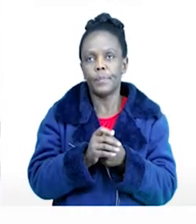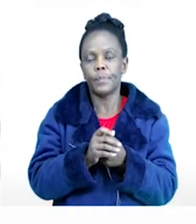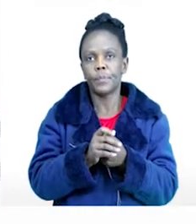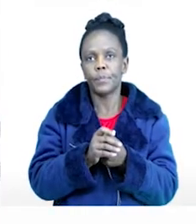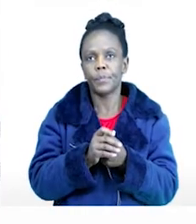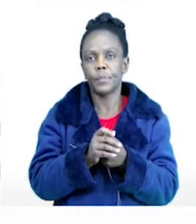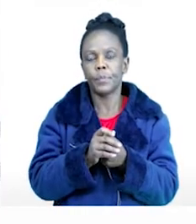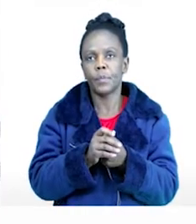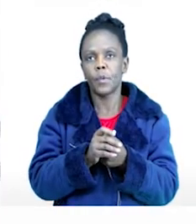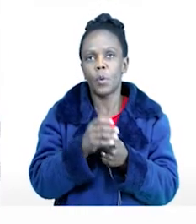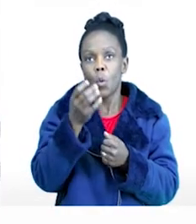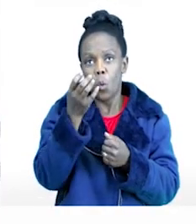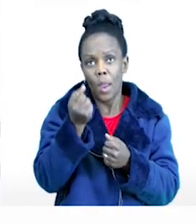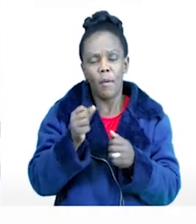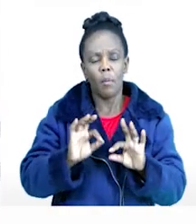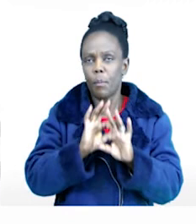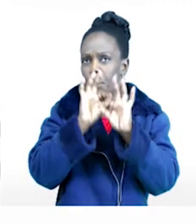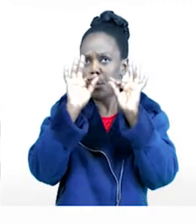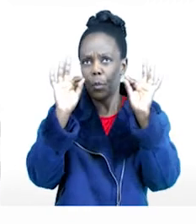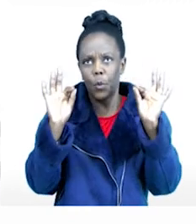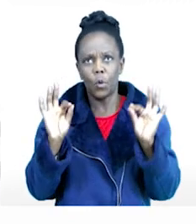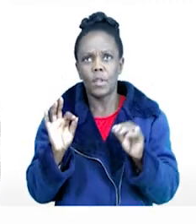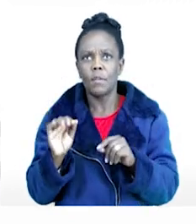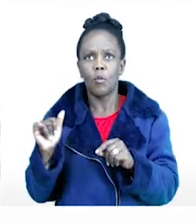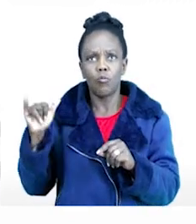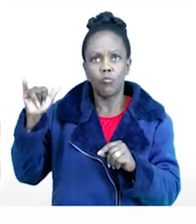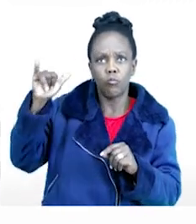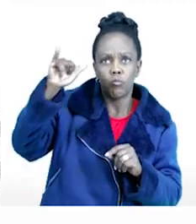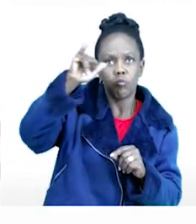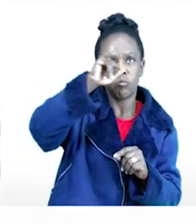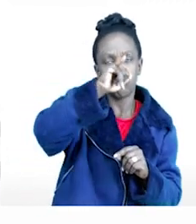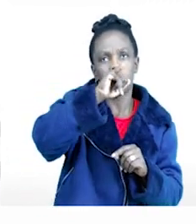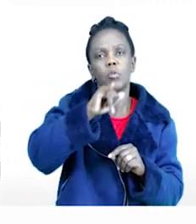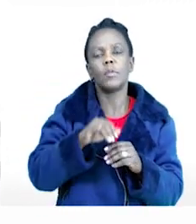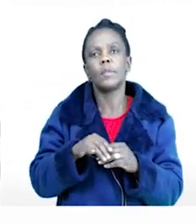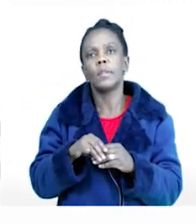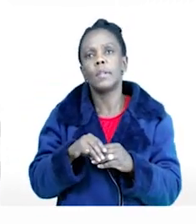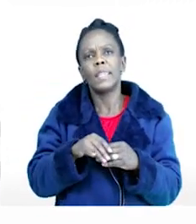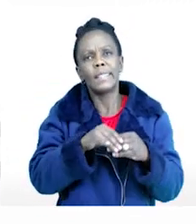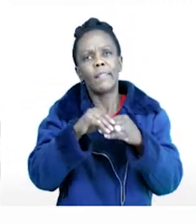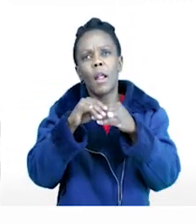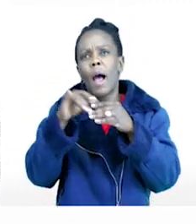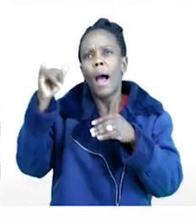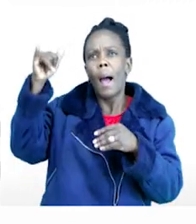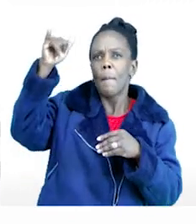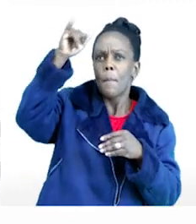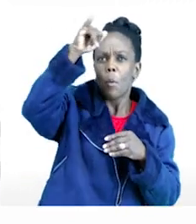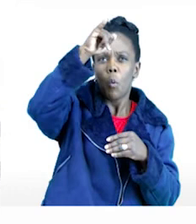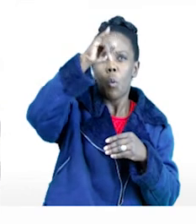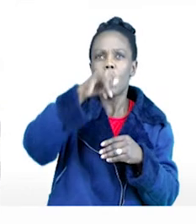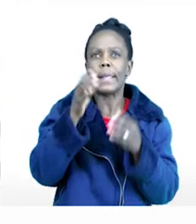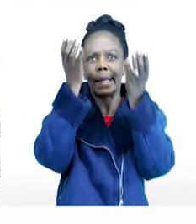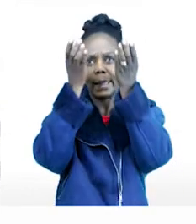On page 9, we have a beautiful aeroplane. An aeroplane travels up in the sky. You can see that